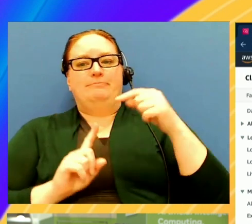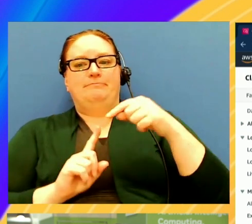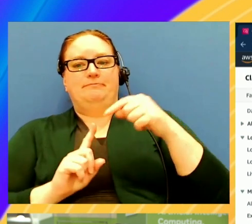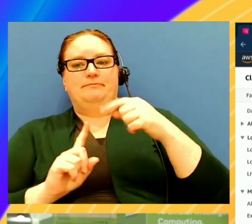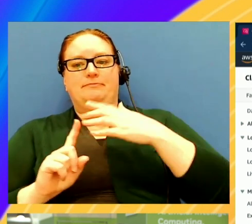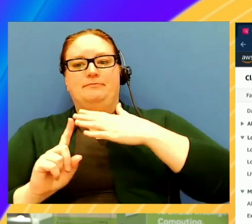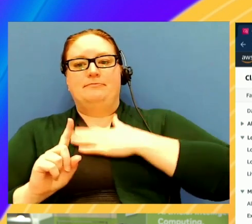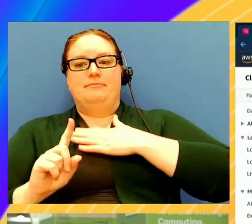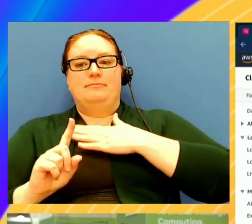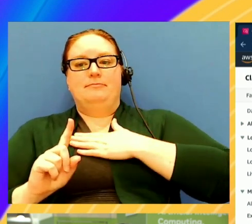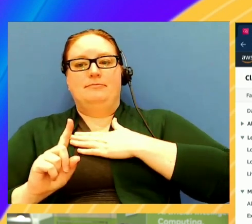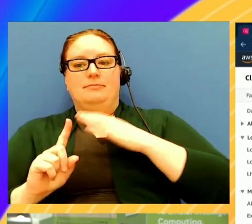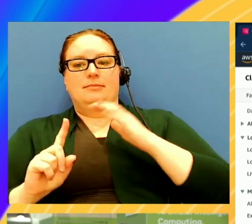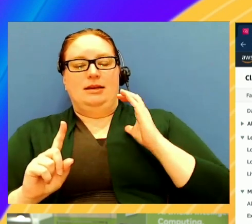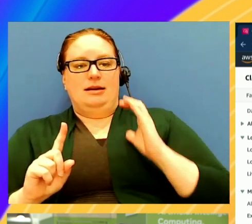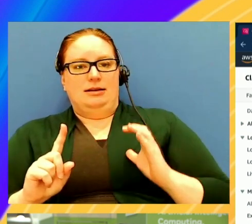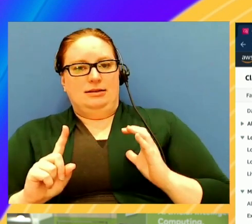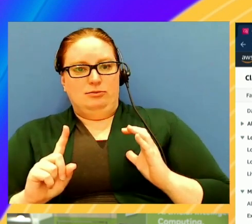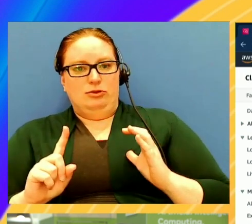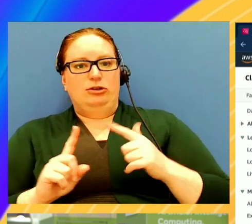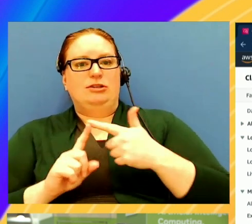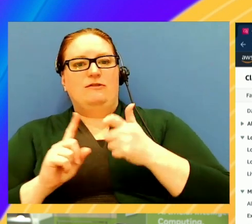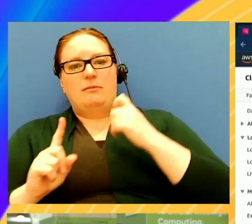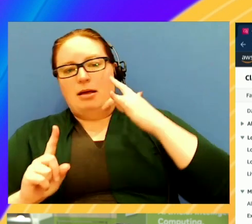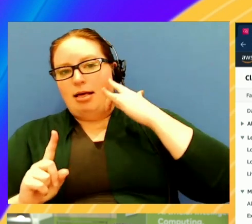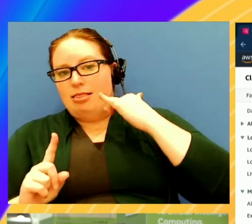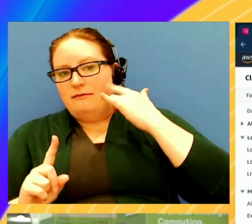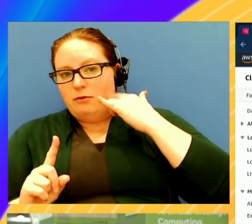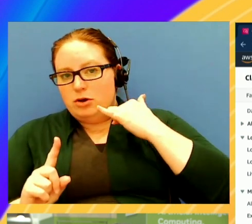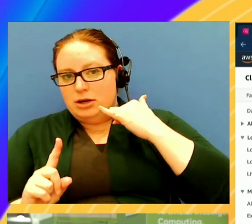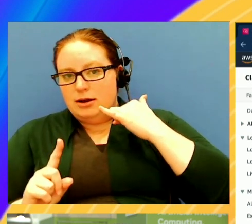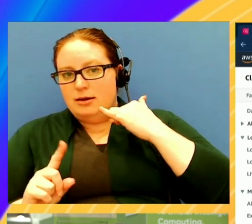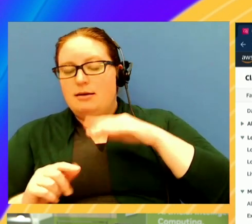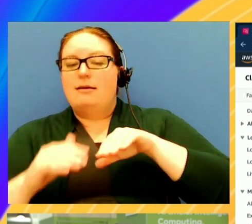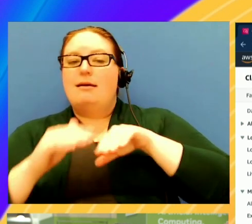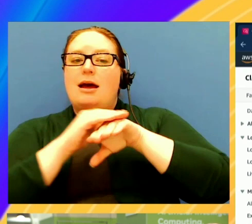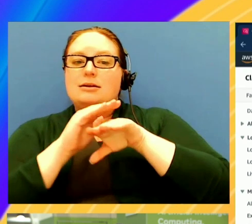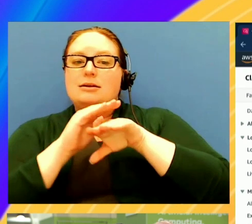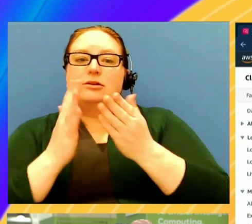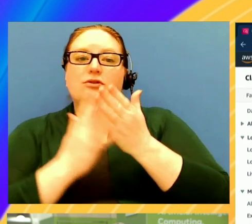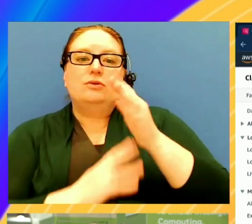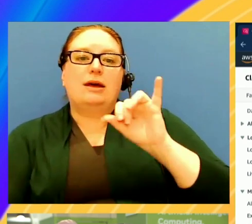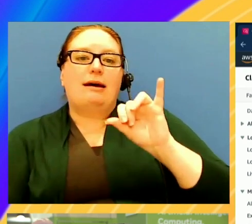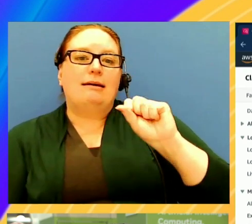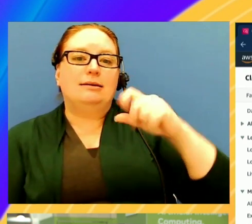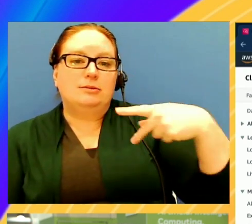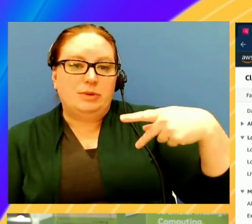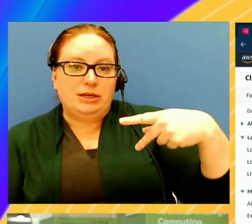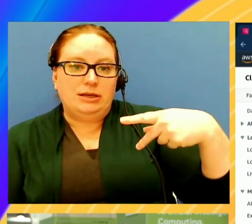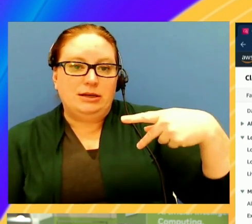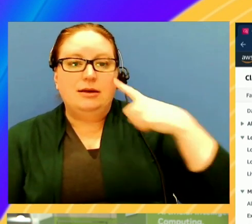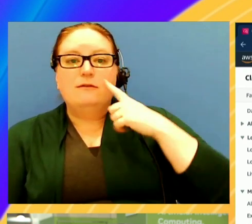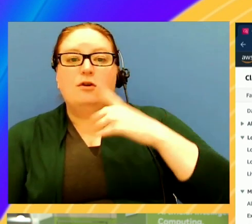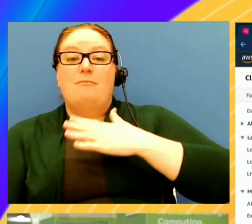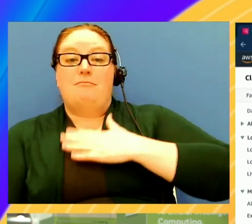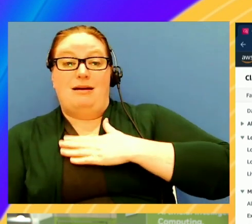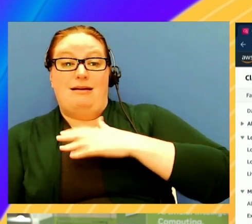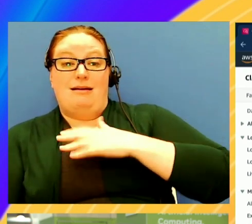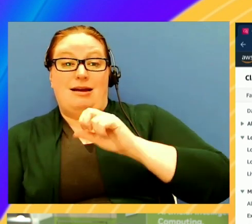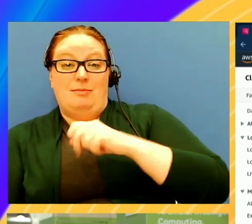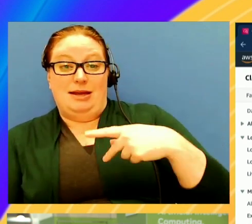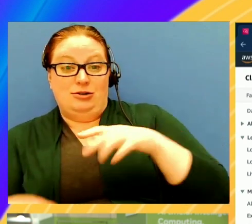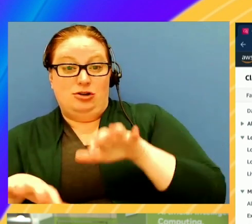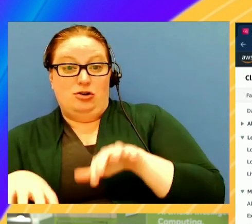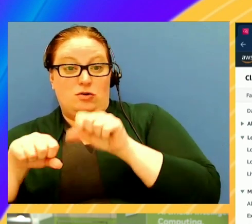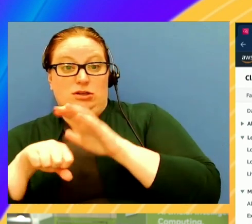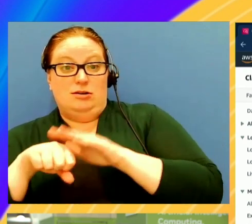my customers from California accessing through this ISP to my application hosted on